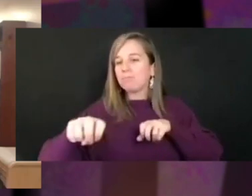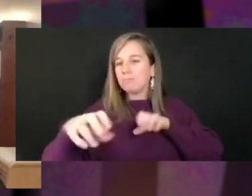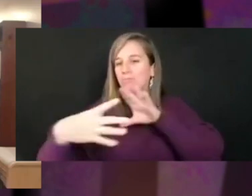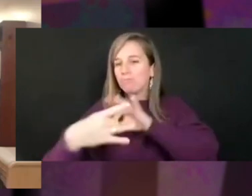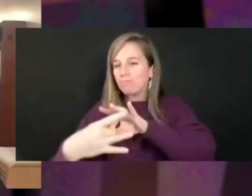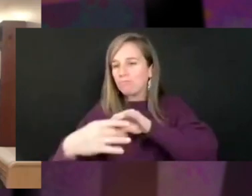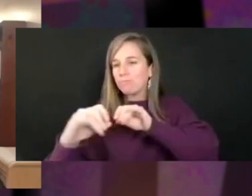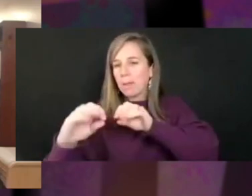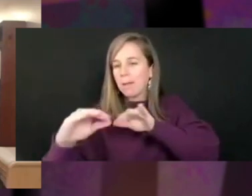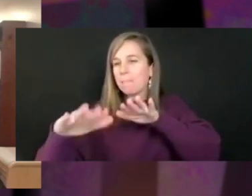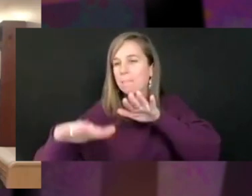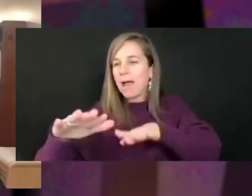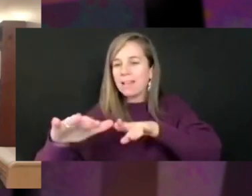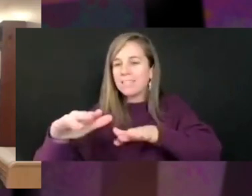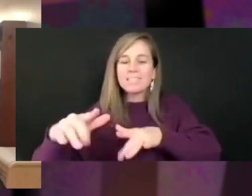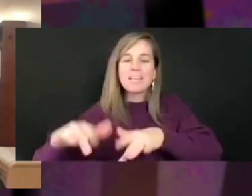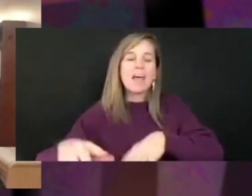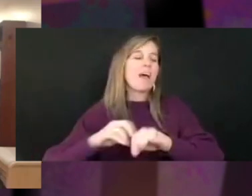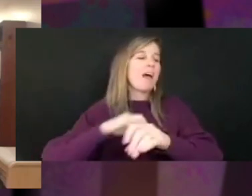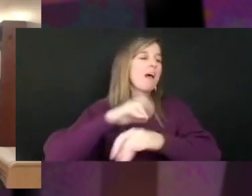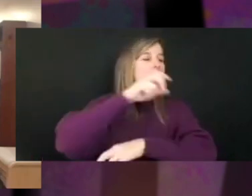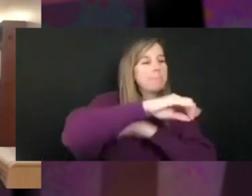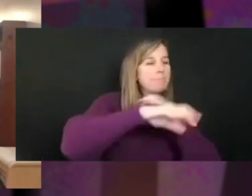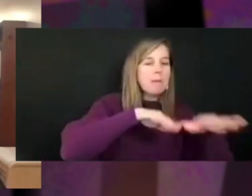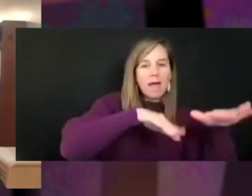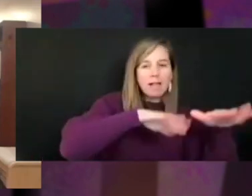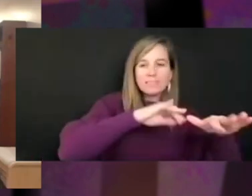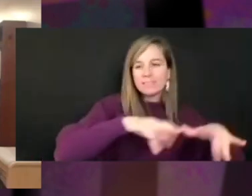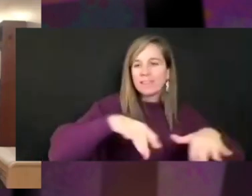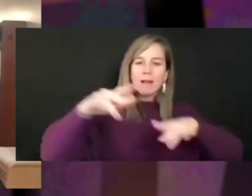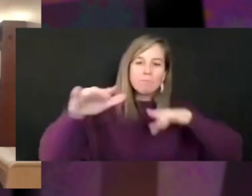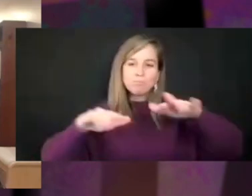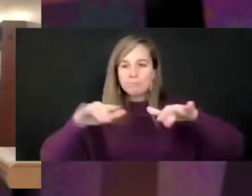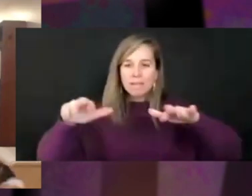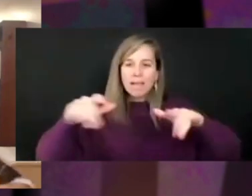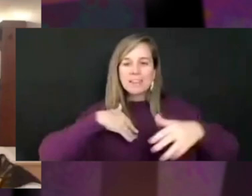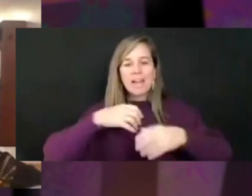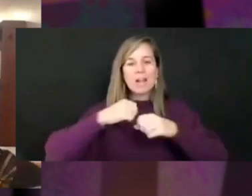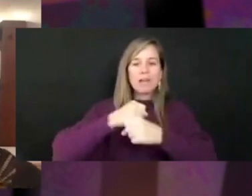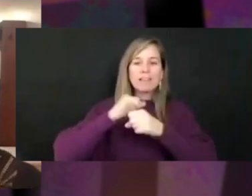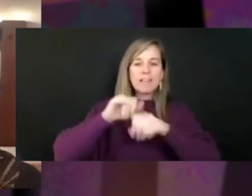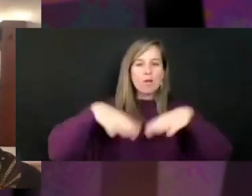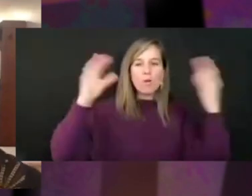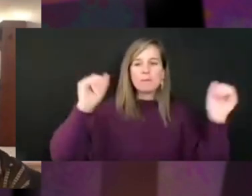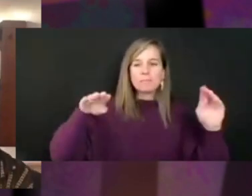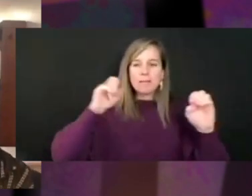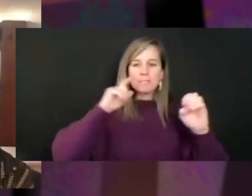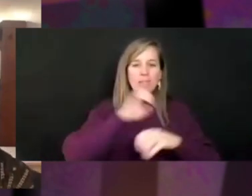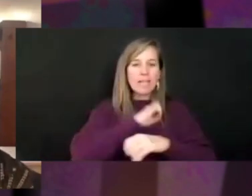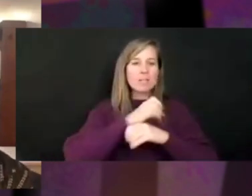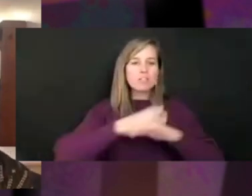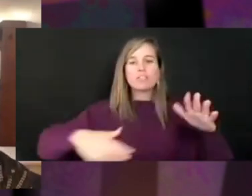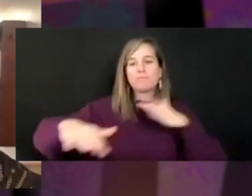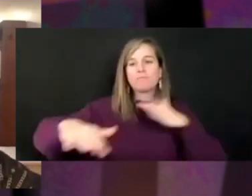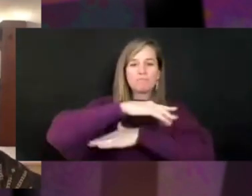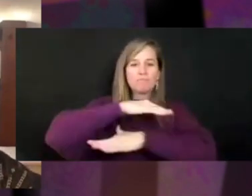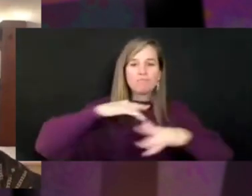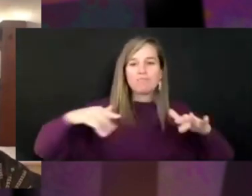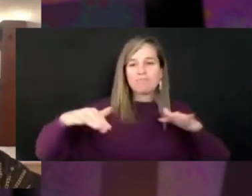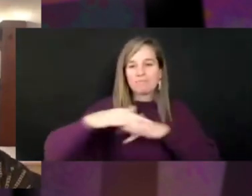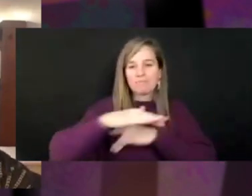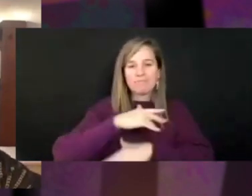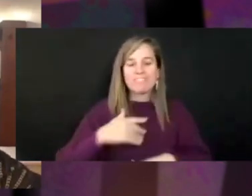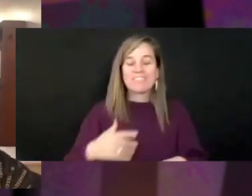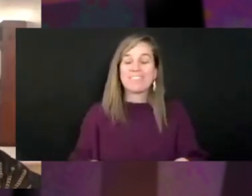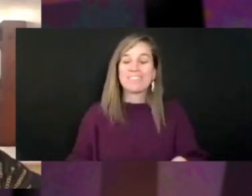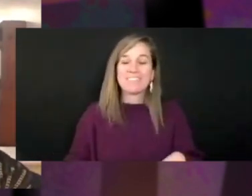and creating opening space for that energy to come in. Yeah. That's such a great